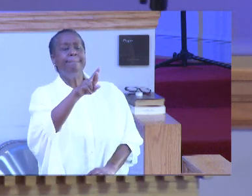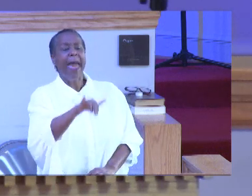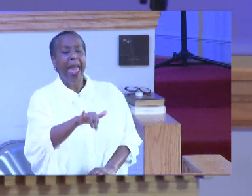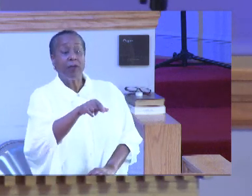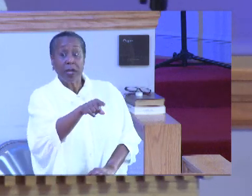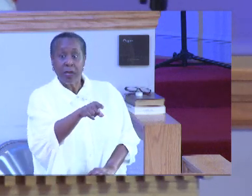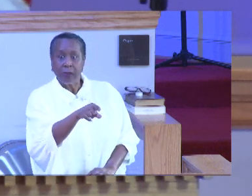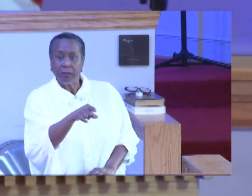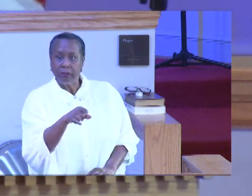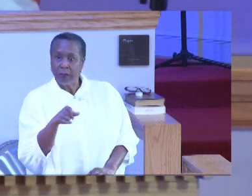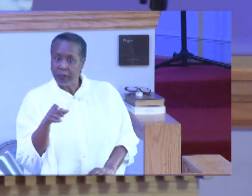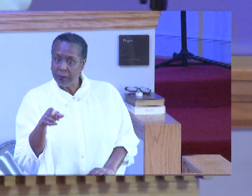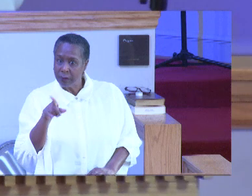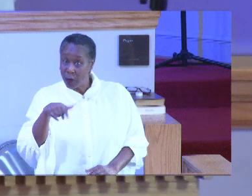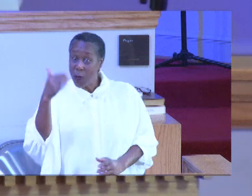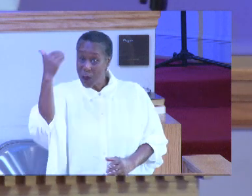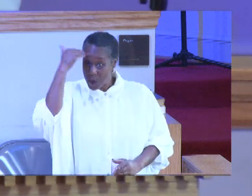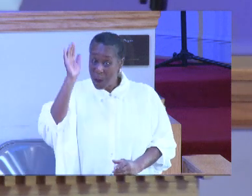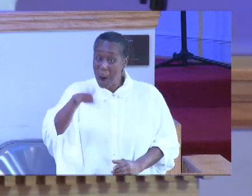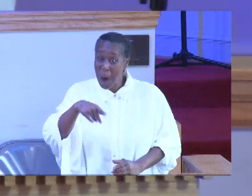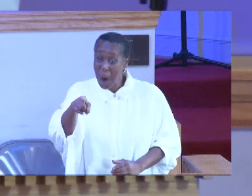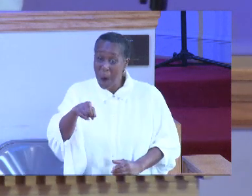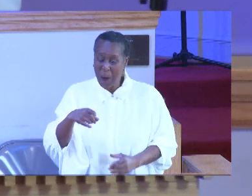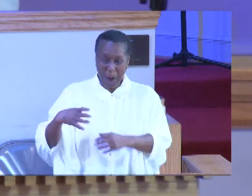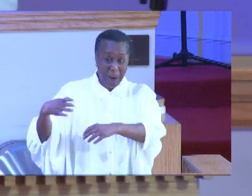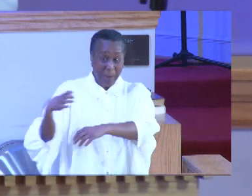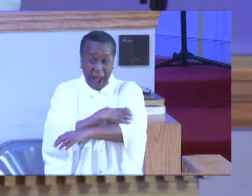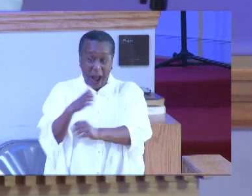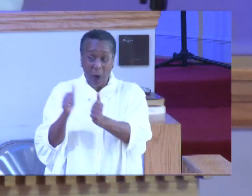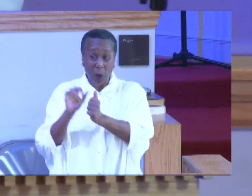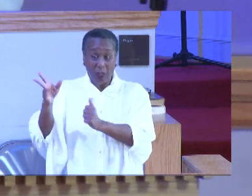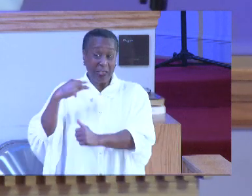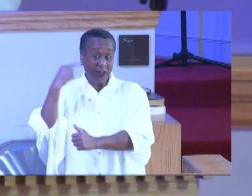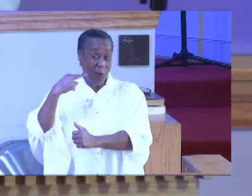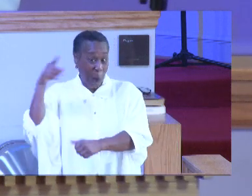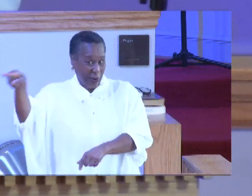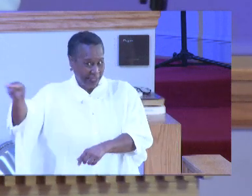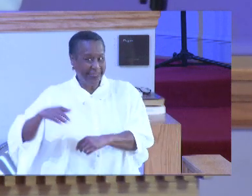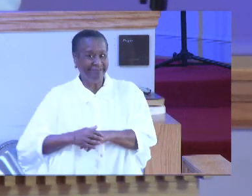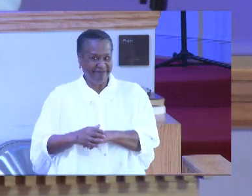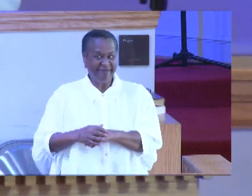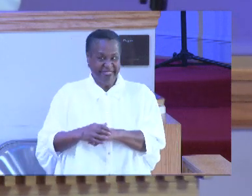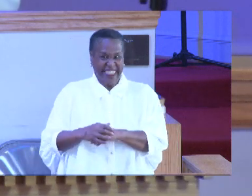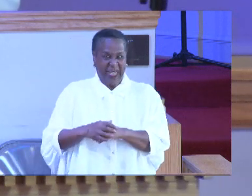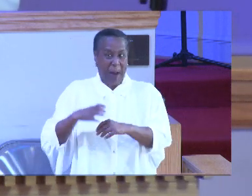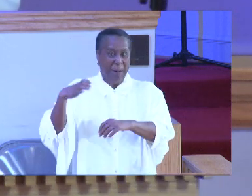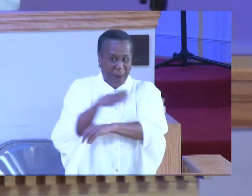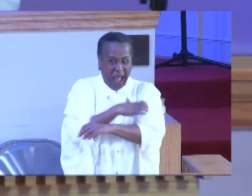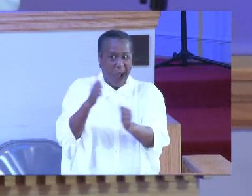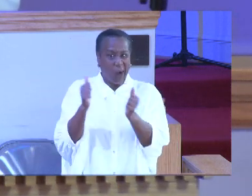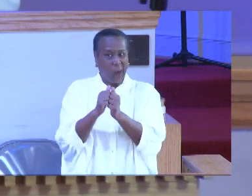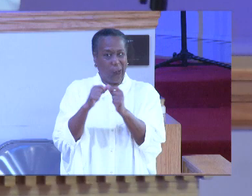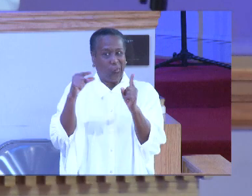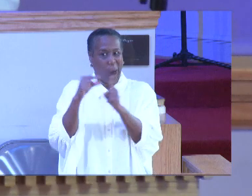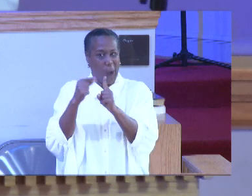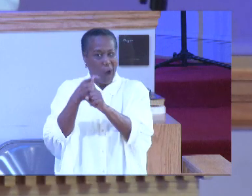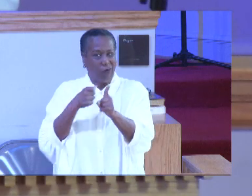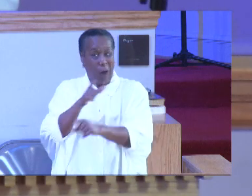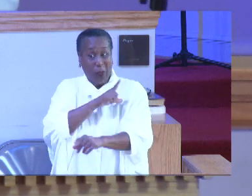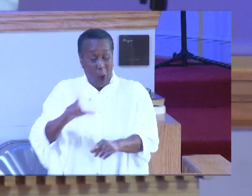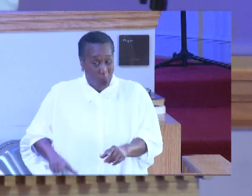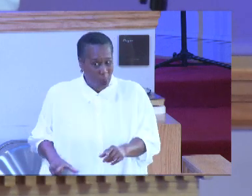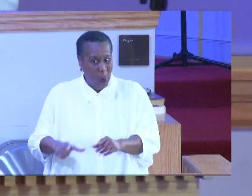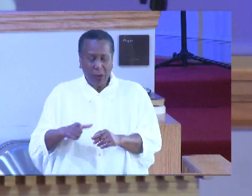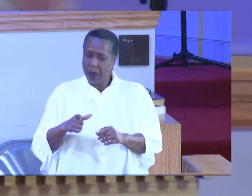You do know, beloved, that there's power in his voice. There's a power in the word of the Lord that we